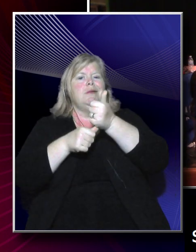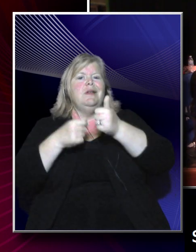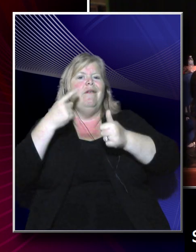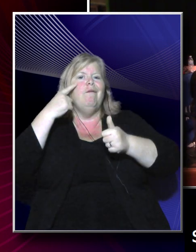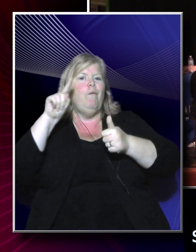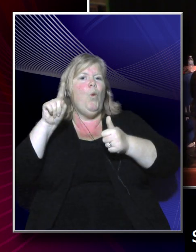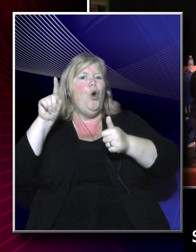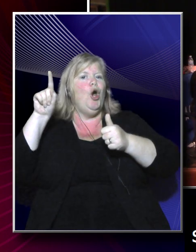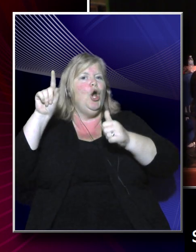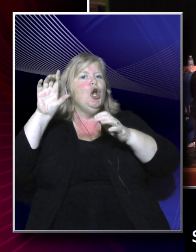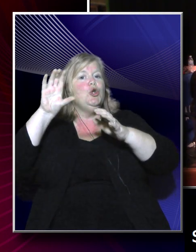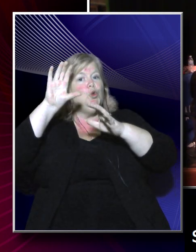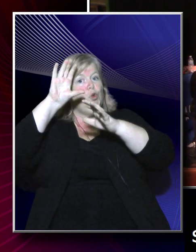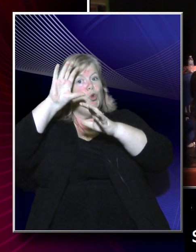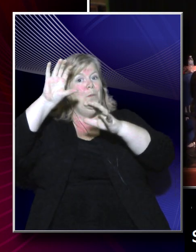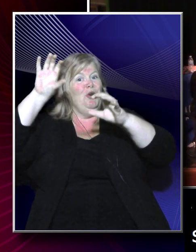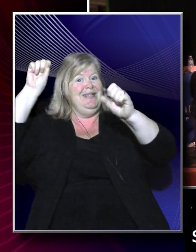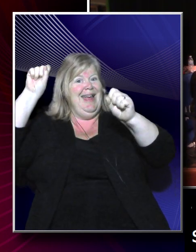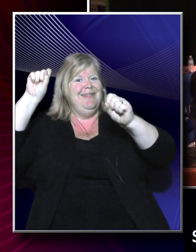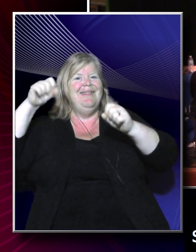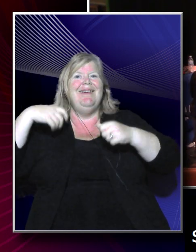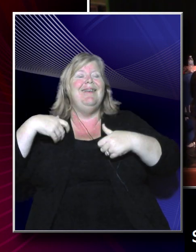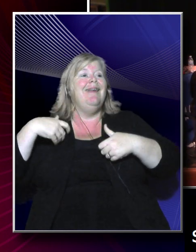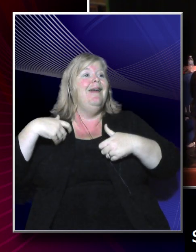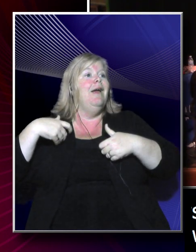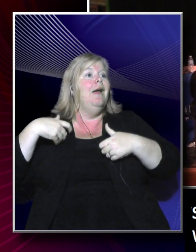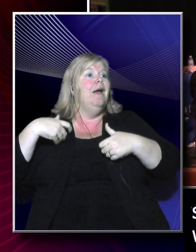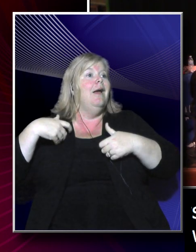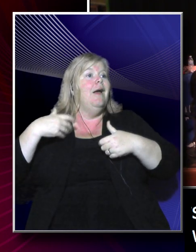don't want to say I just want to watch the governor's folks duke it out.